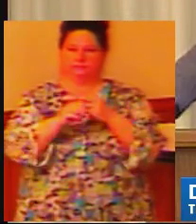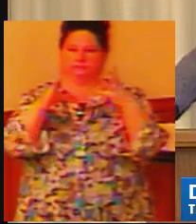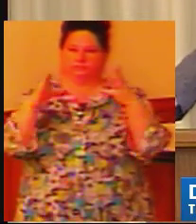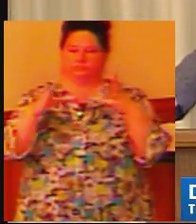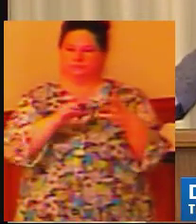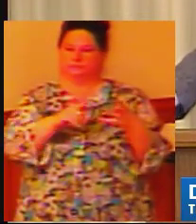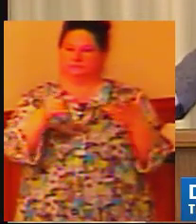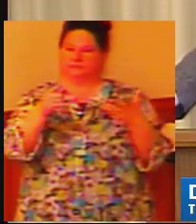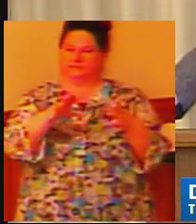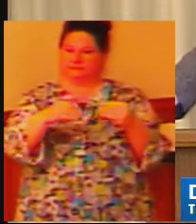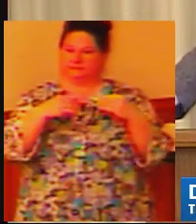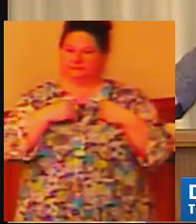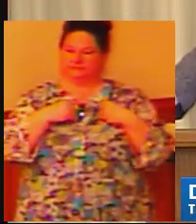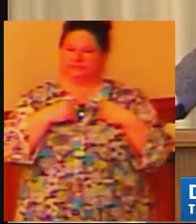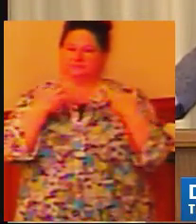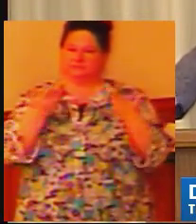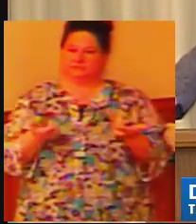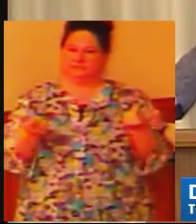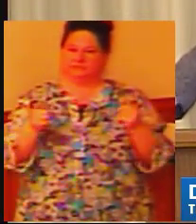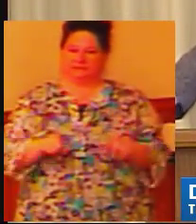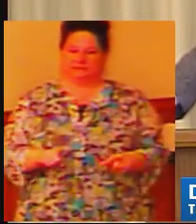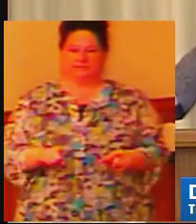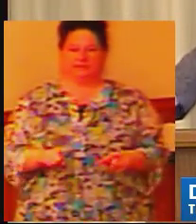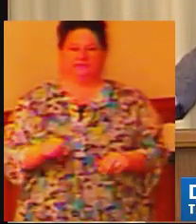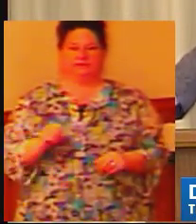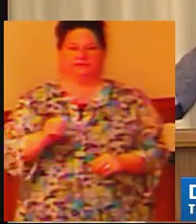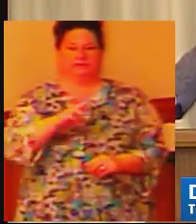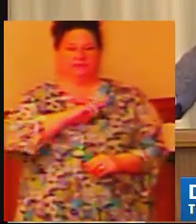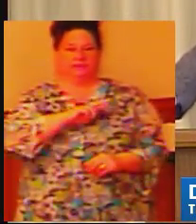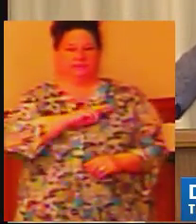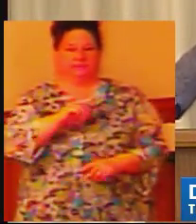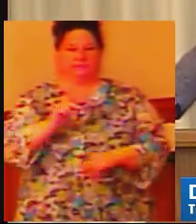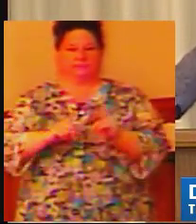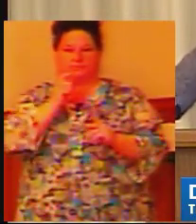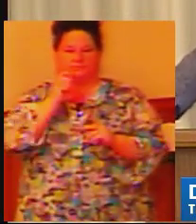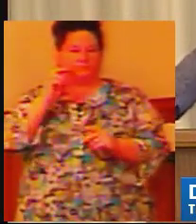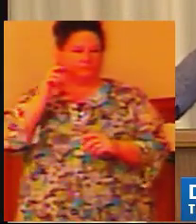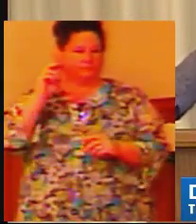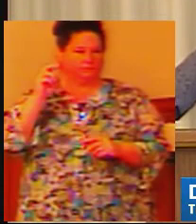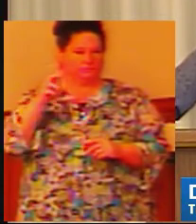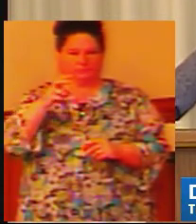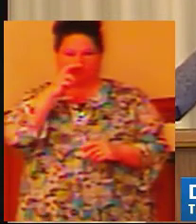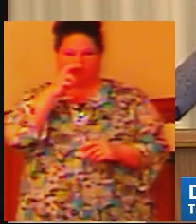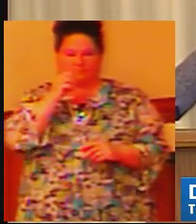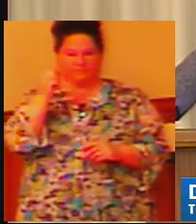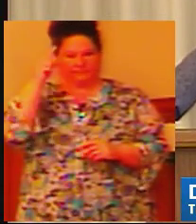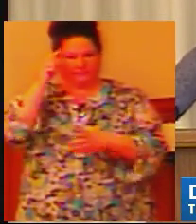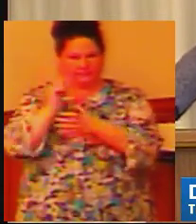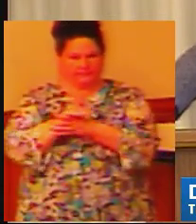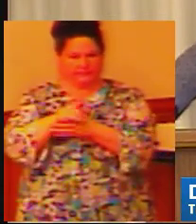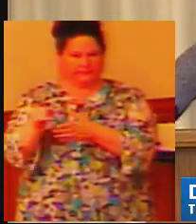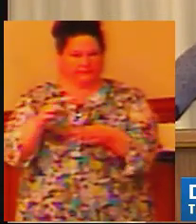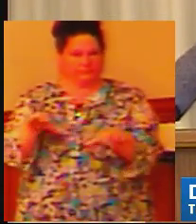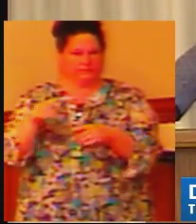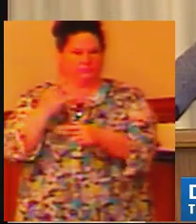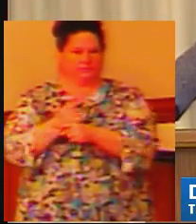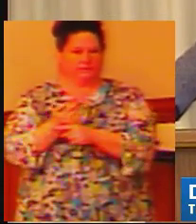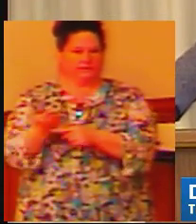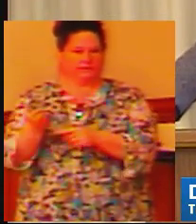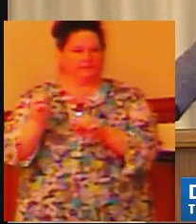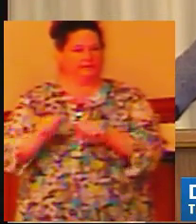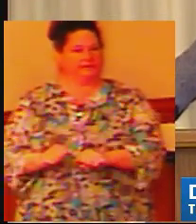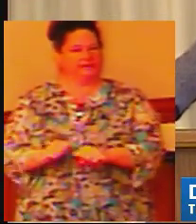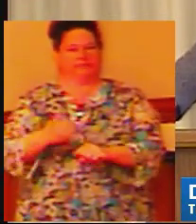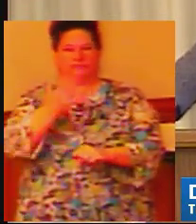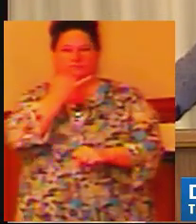it. So even religious people that are devout and believe that they're doing the right thing can be wrong. There's other